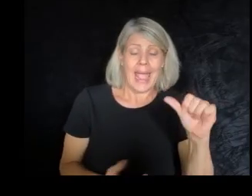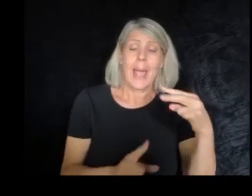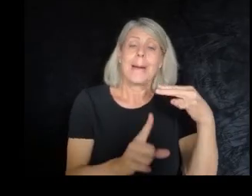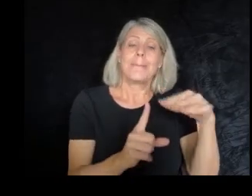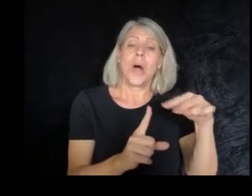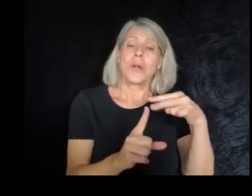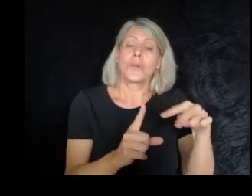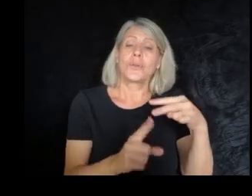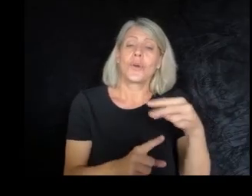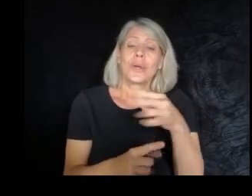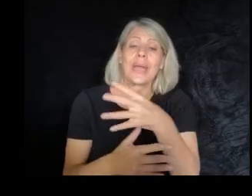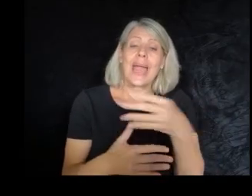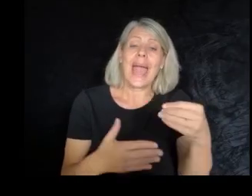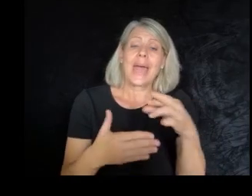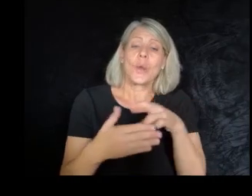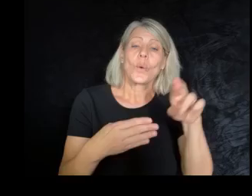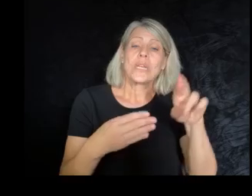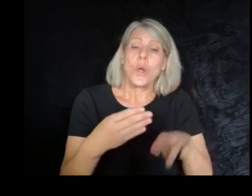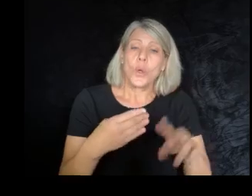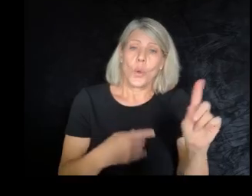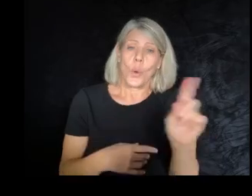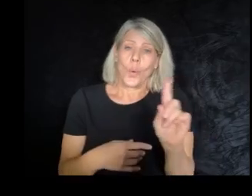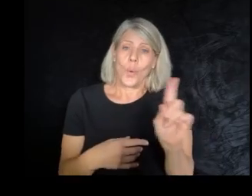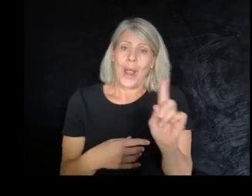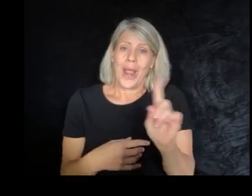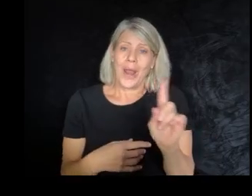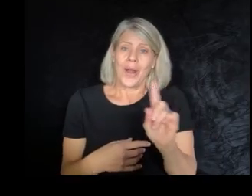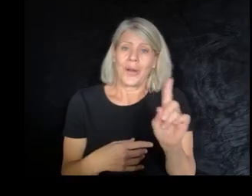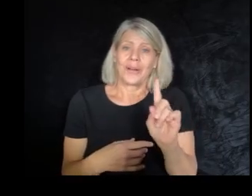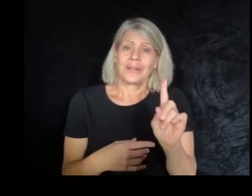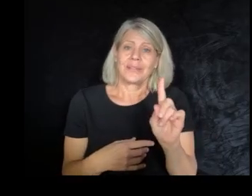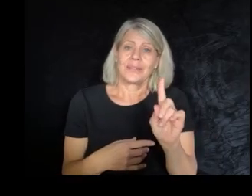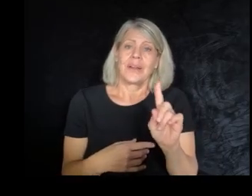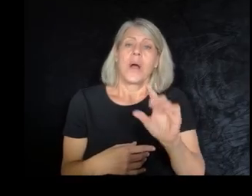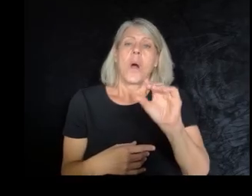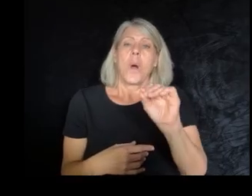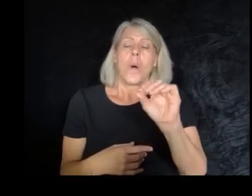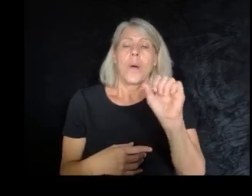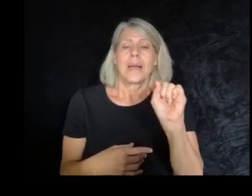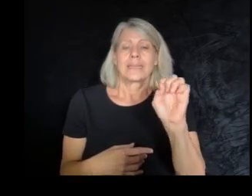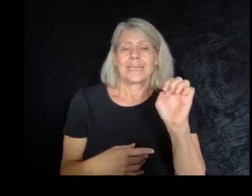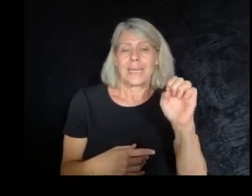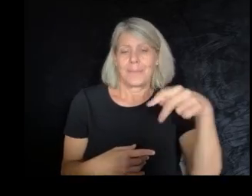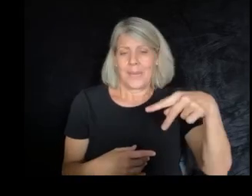Monitoring and Results in the Office of Special Education and Early Learning.